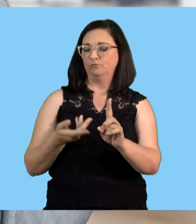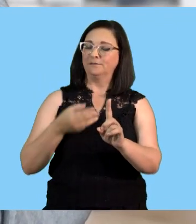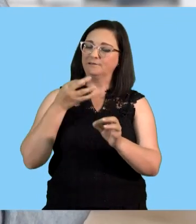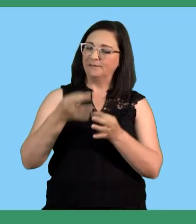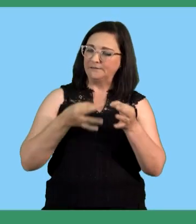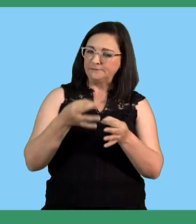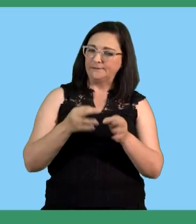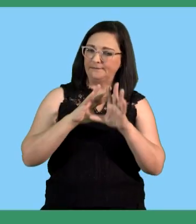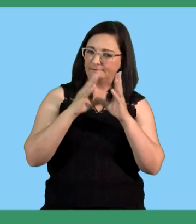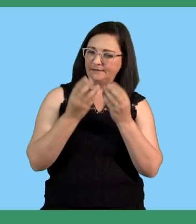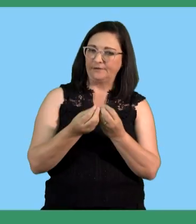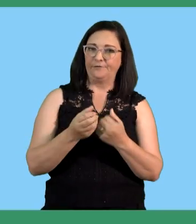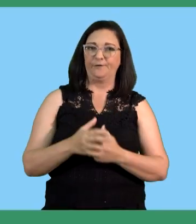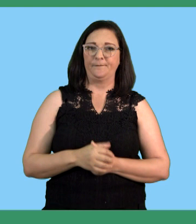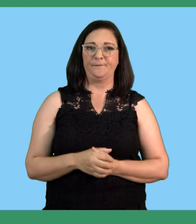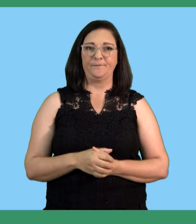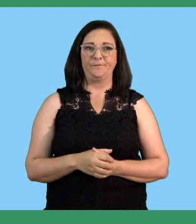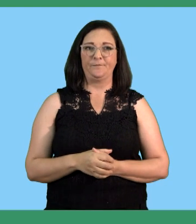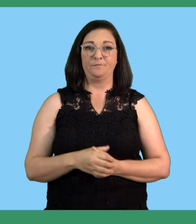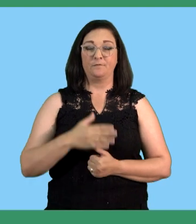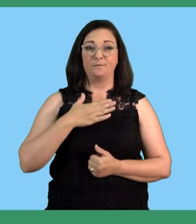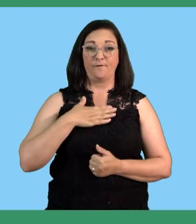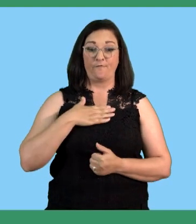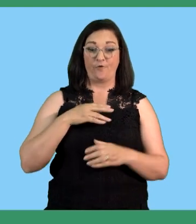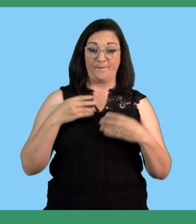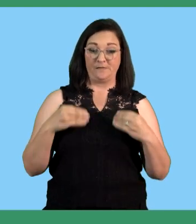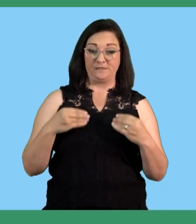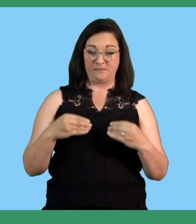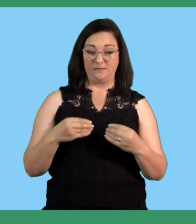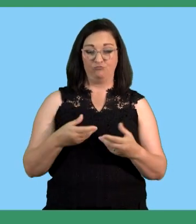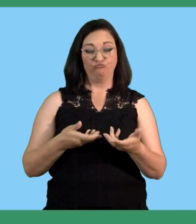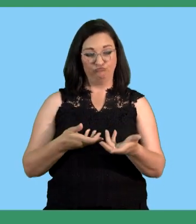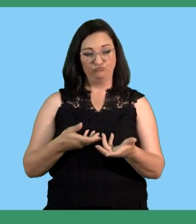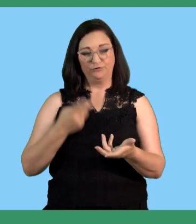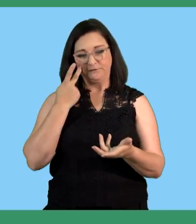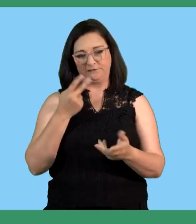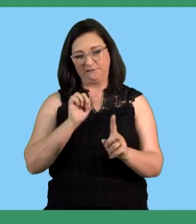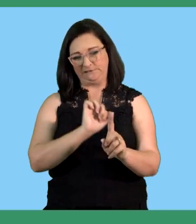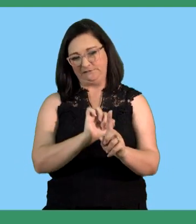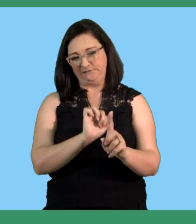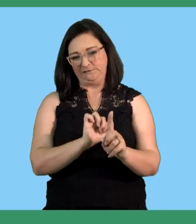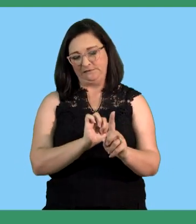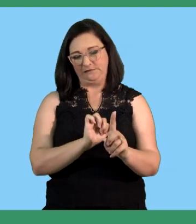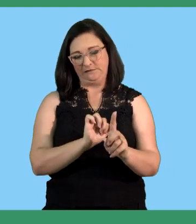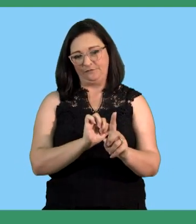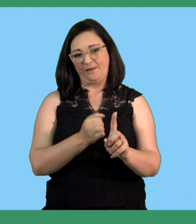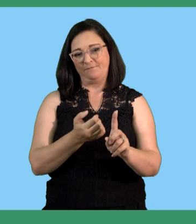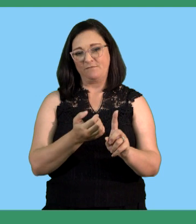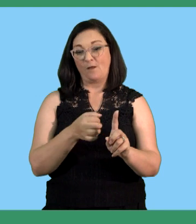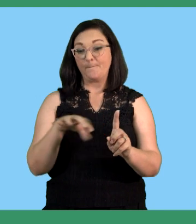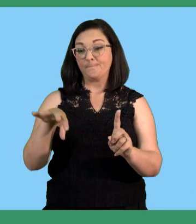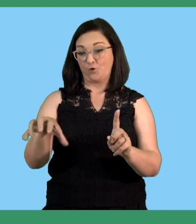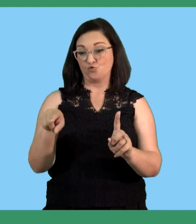outlined. Secondly, the employer should determine the similarities between the expectations of